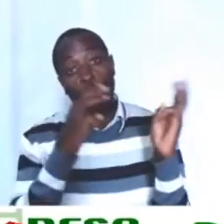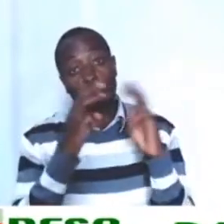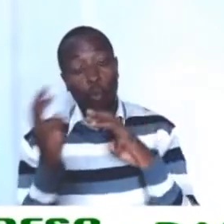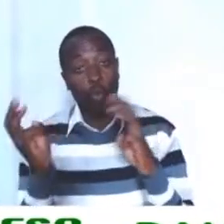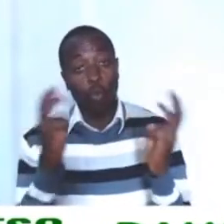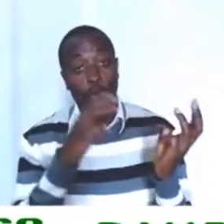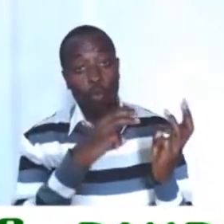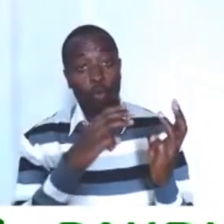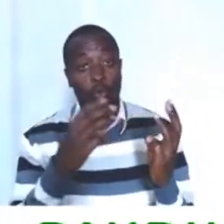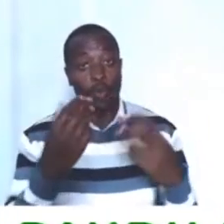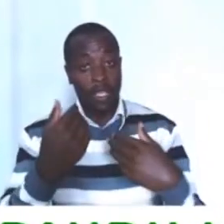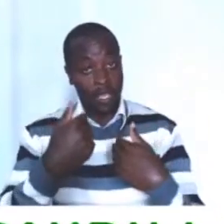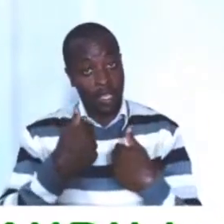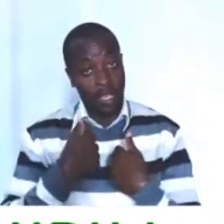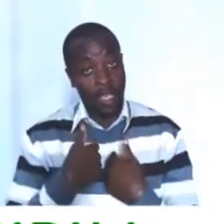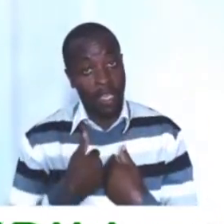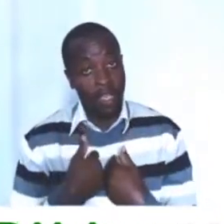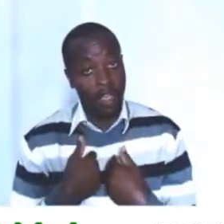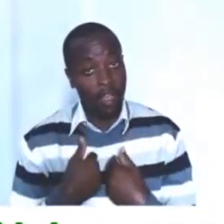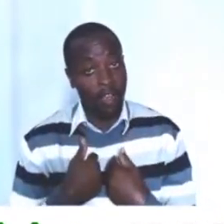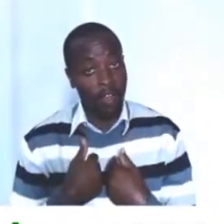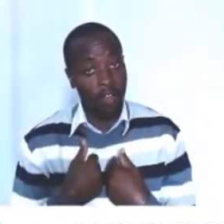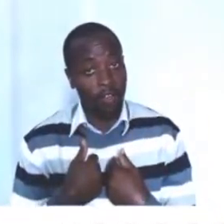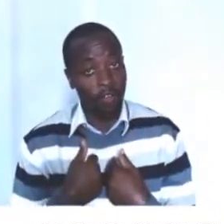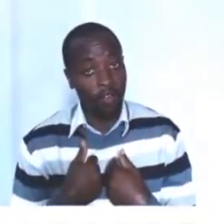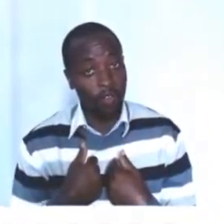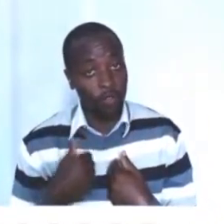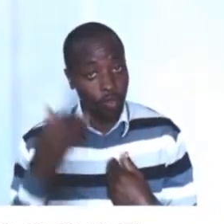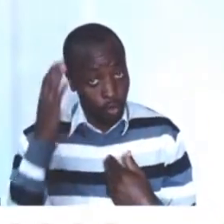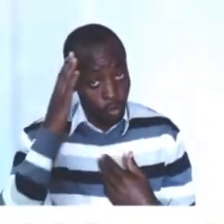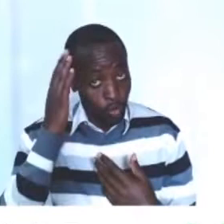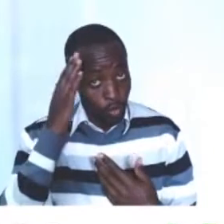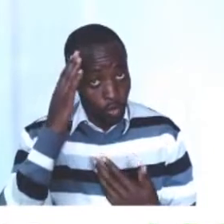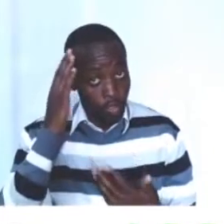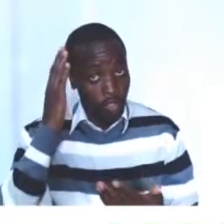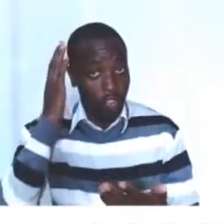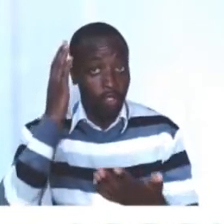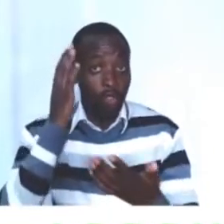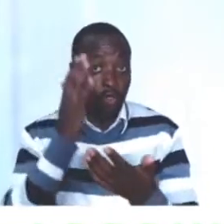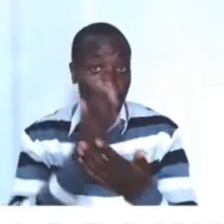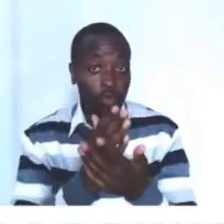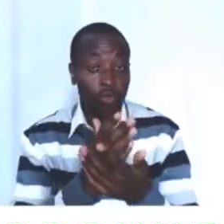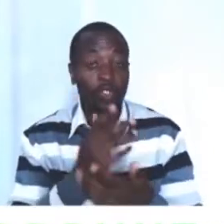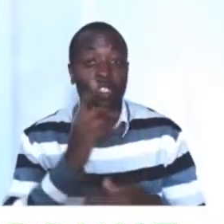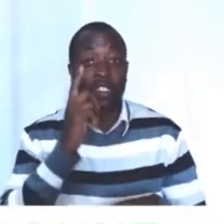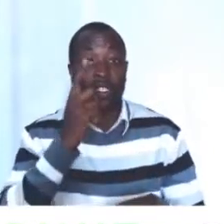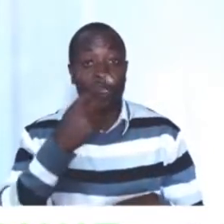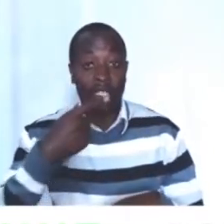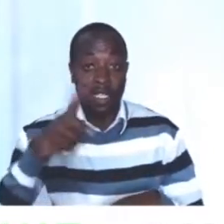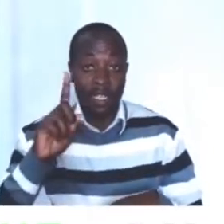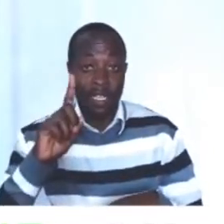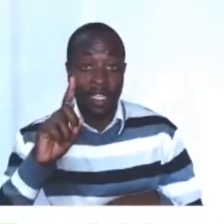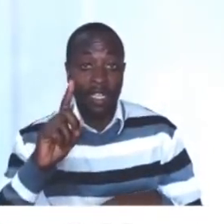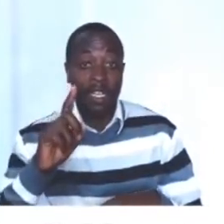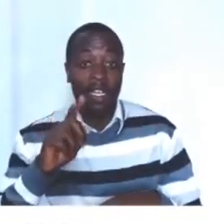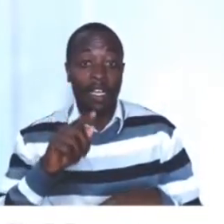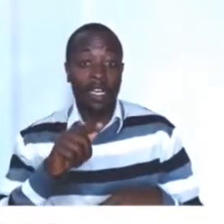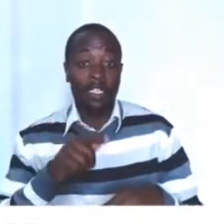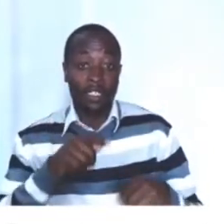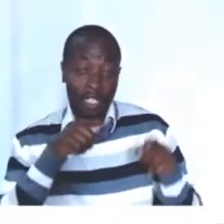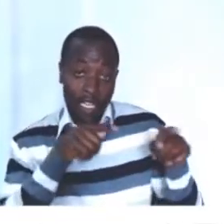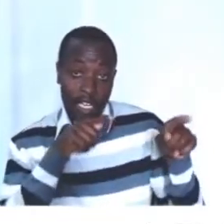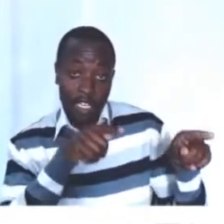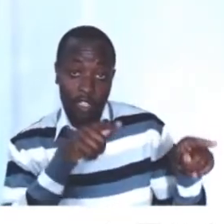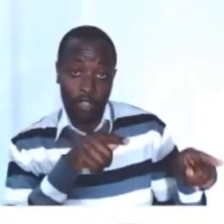we have got to approach the truth with the right attitude.